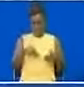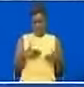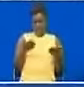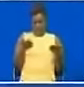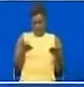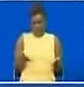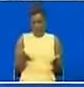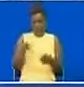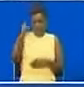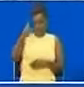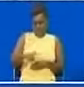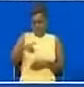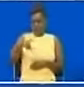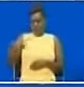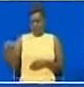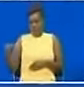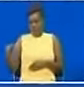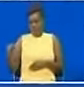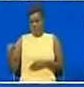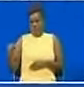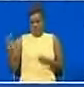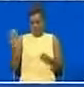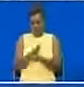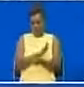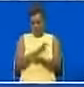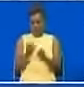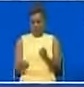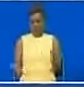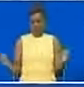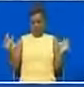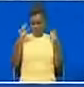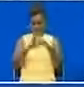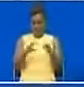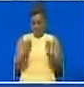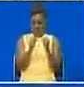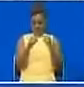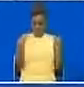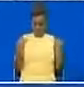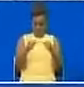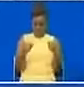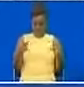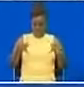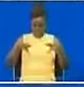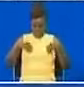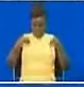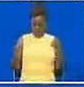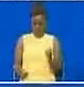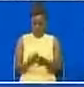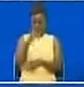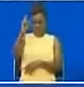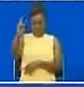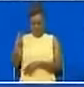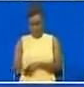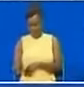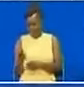to go the full hog of the merger with all the repercussions that are going to come with it.